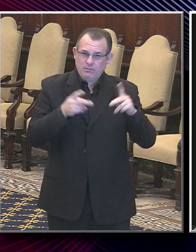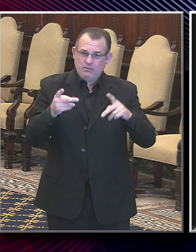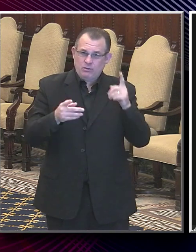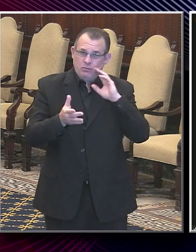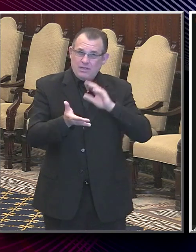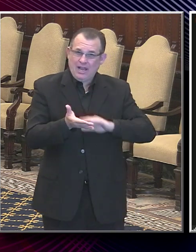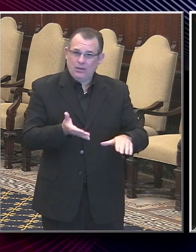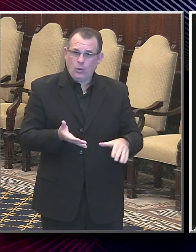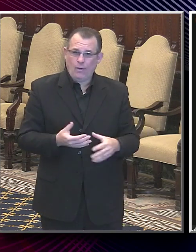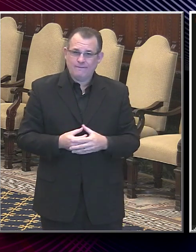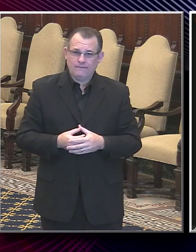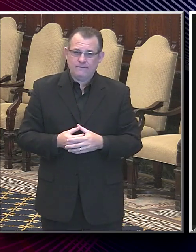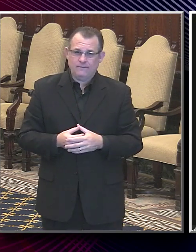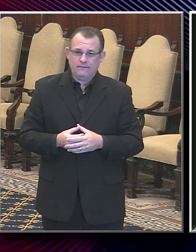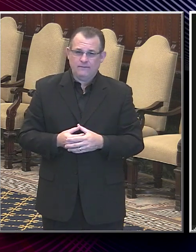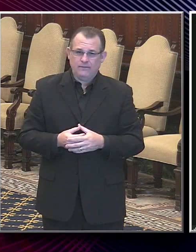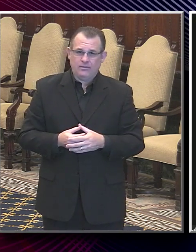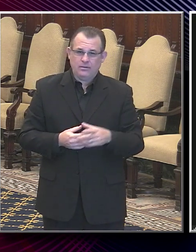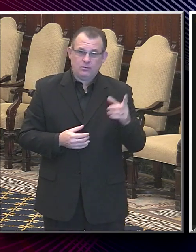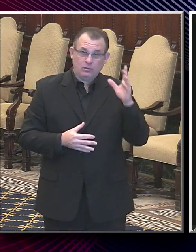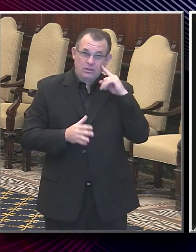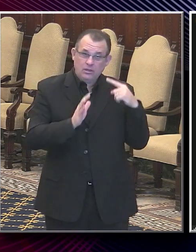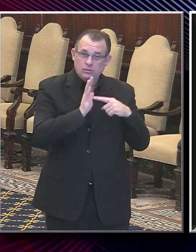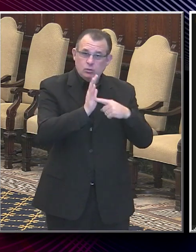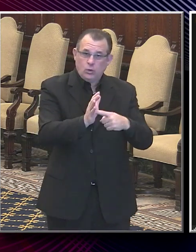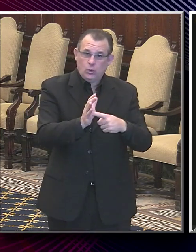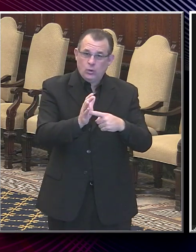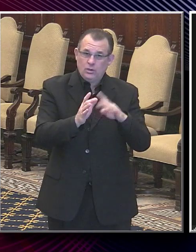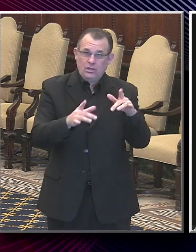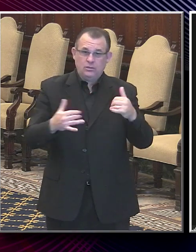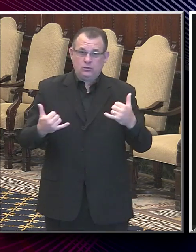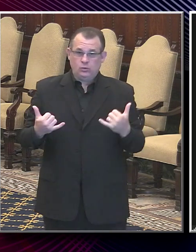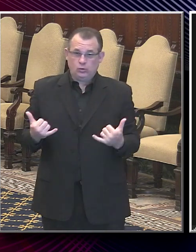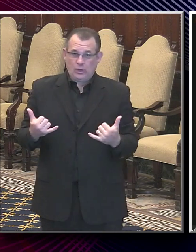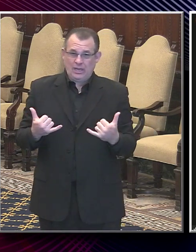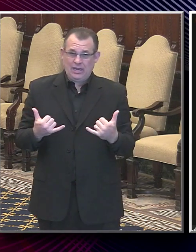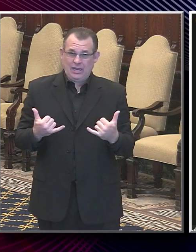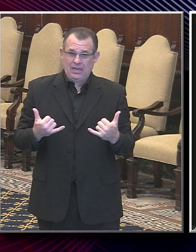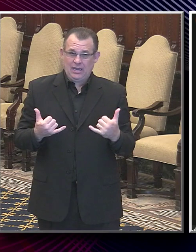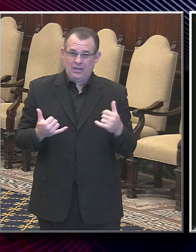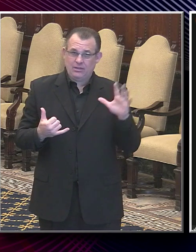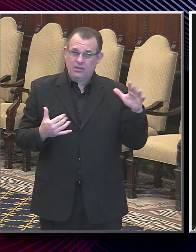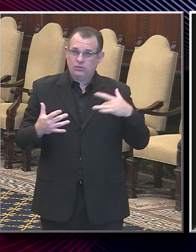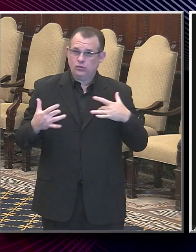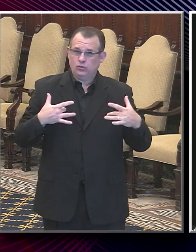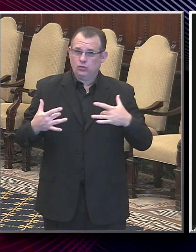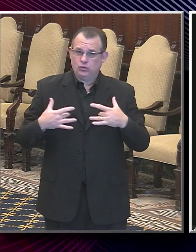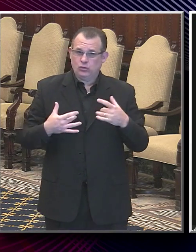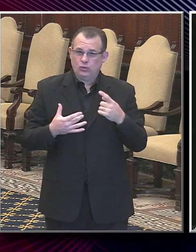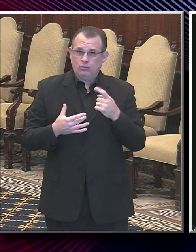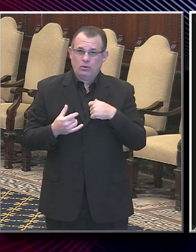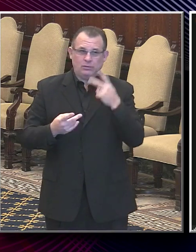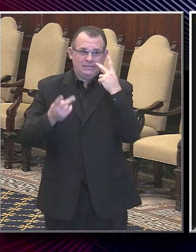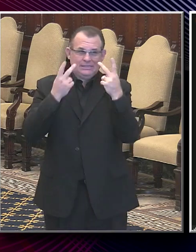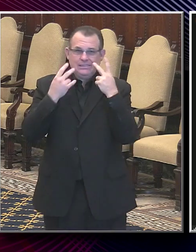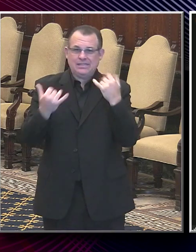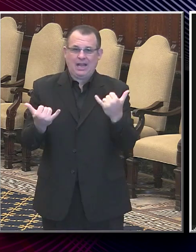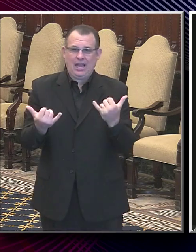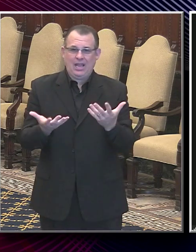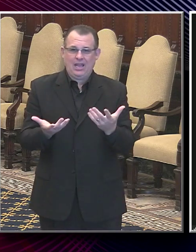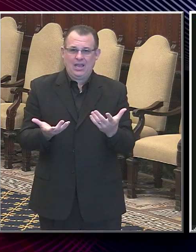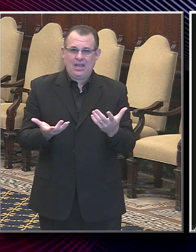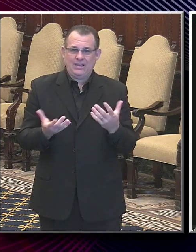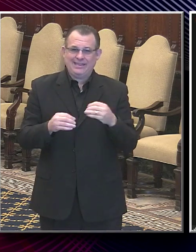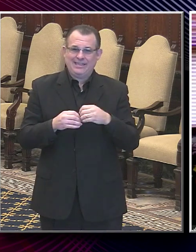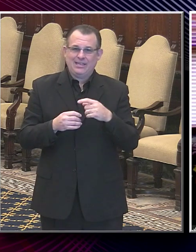a demonstration or will demonstrate today. Can you speak to their concerns and what we're now seeing in terms of public activity around